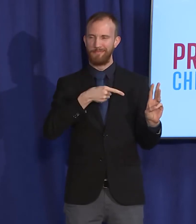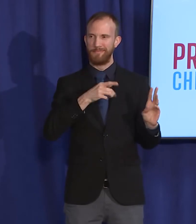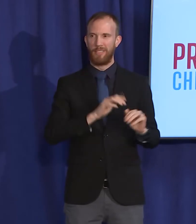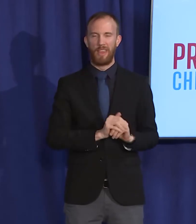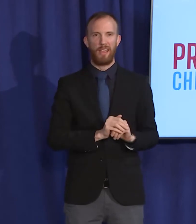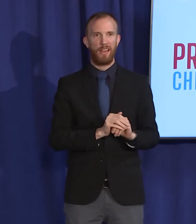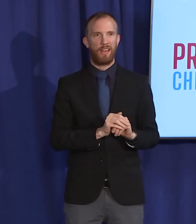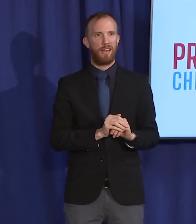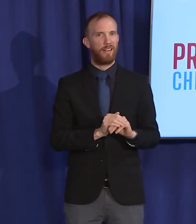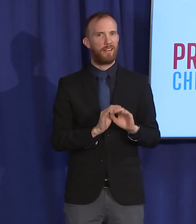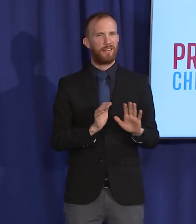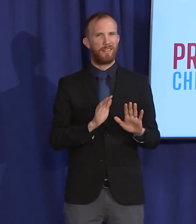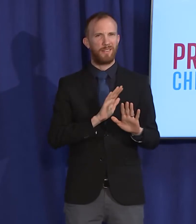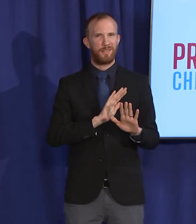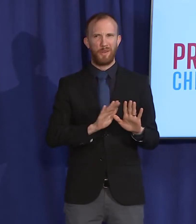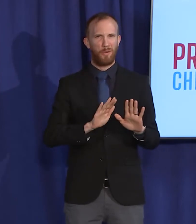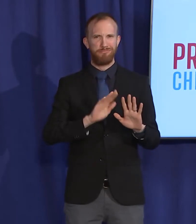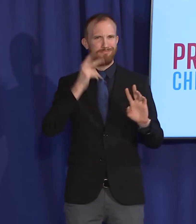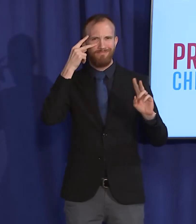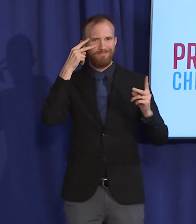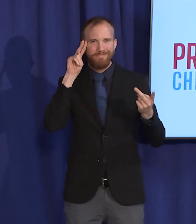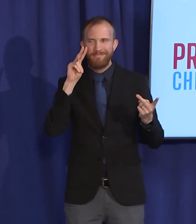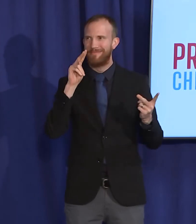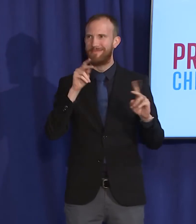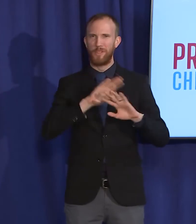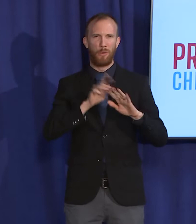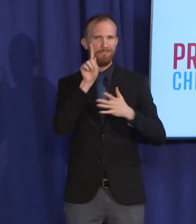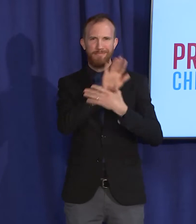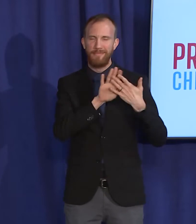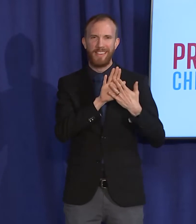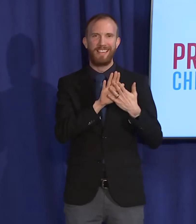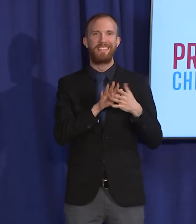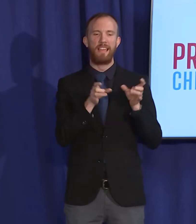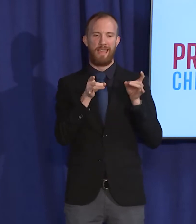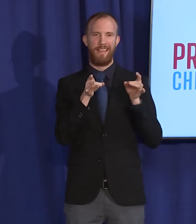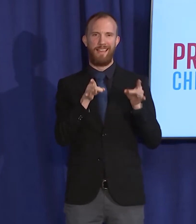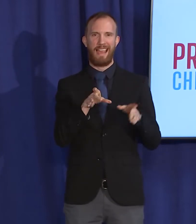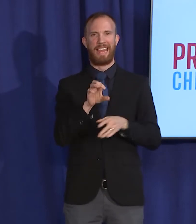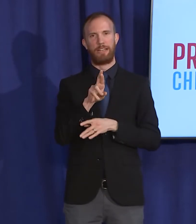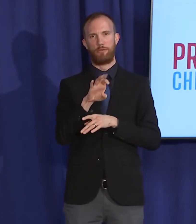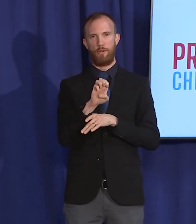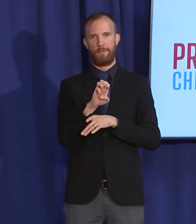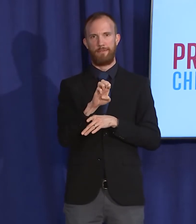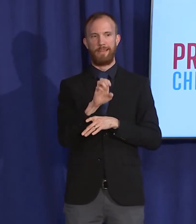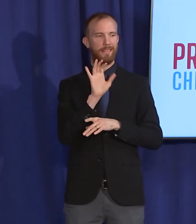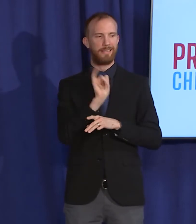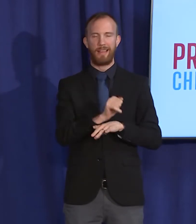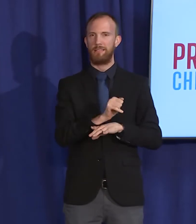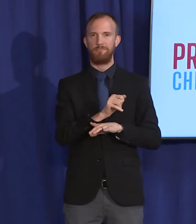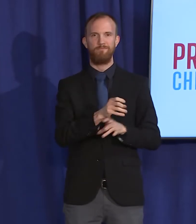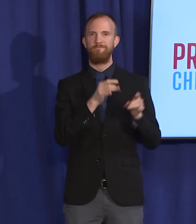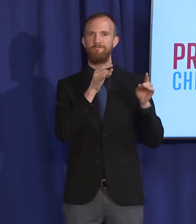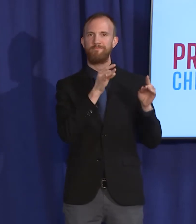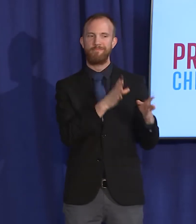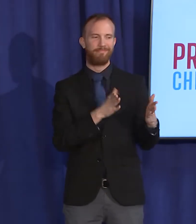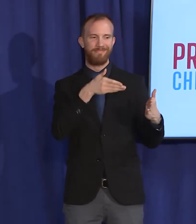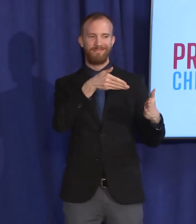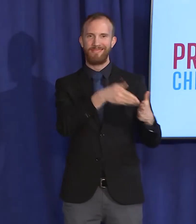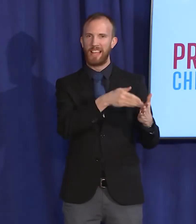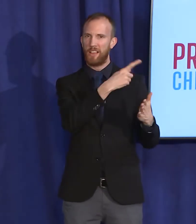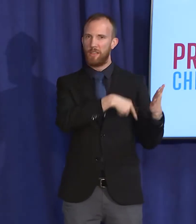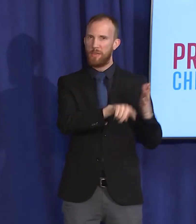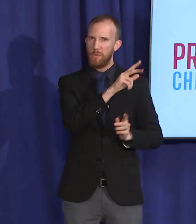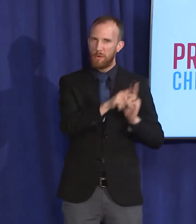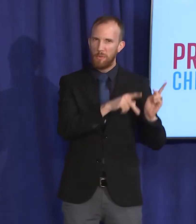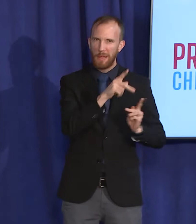Make no mistake about this was a hate crime. It was a hate crime against, obviously, the immediate victims, but it was a hate crime